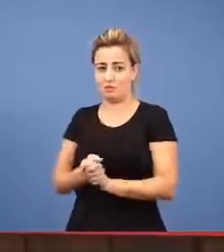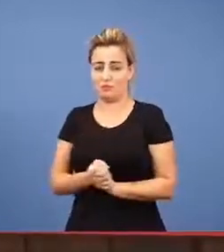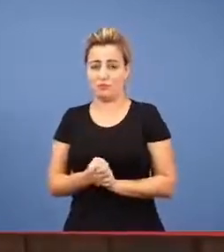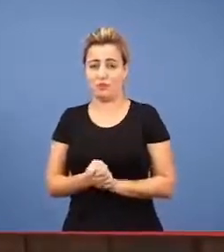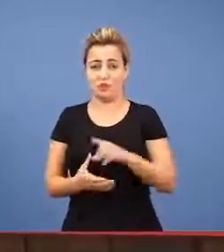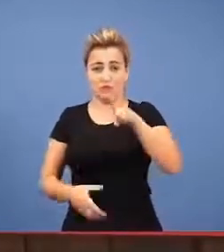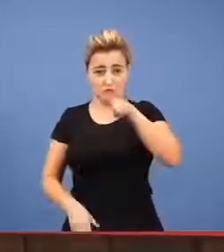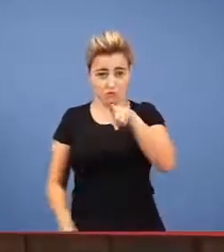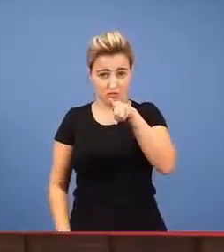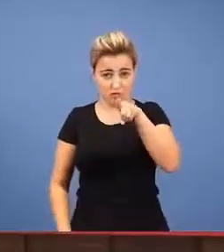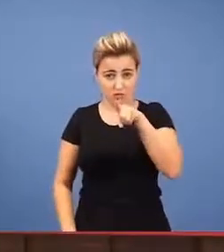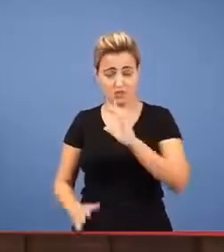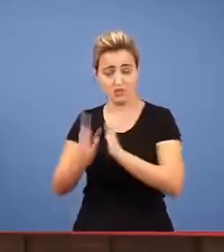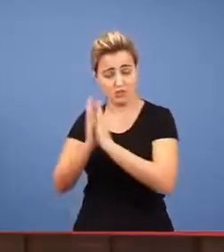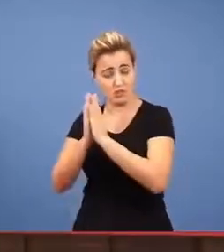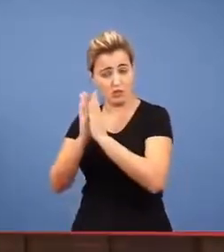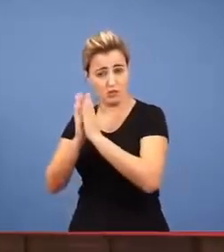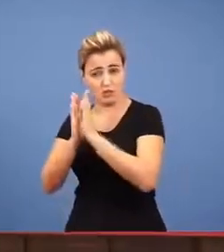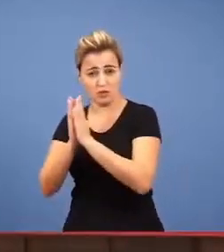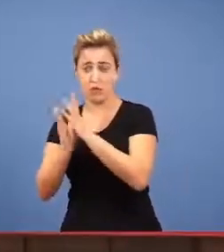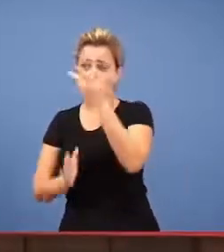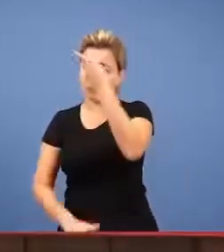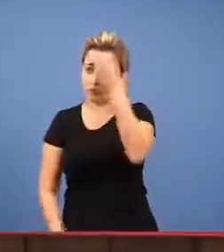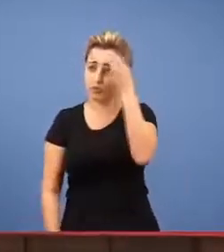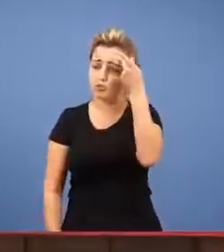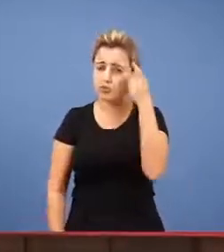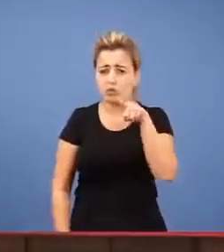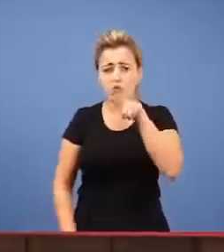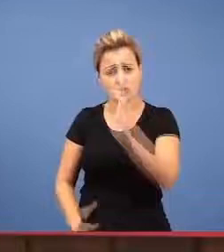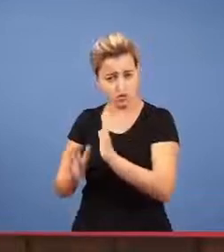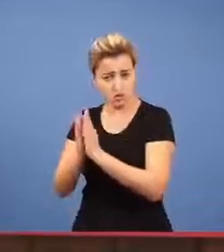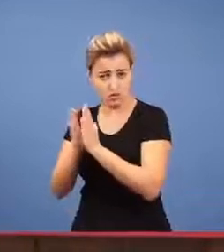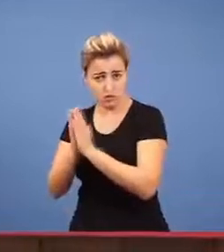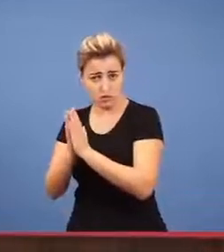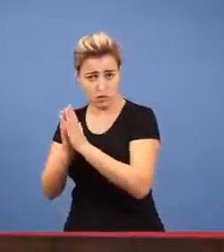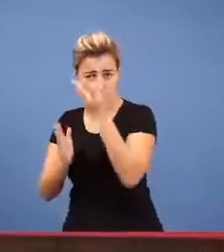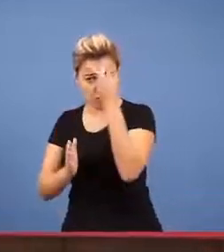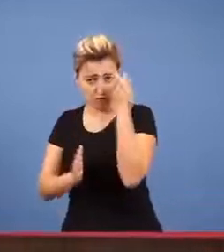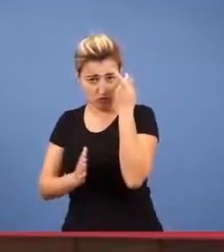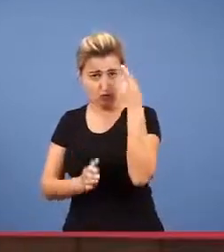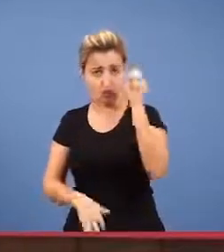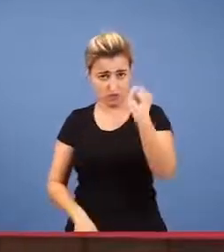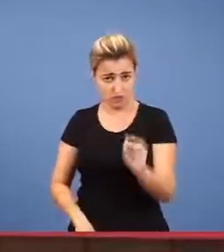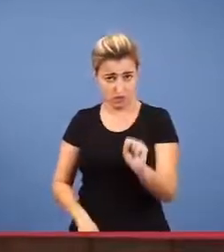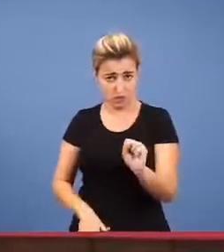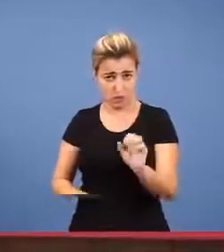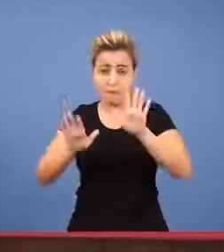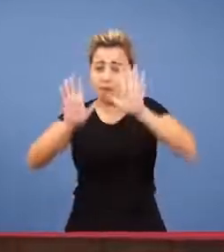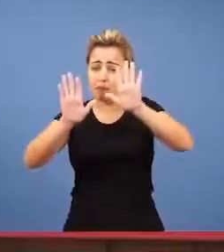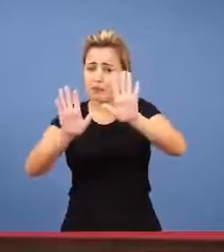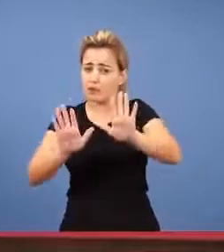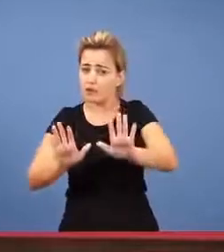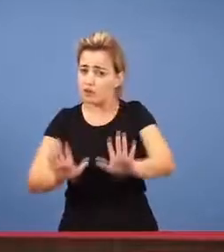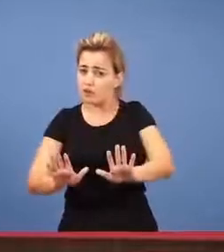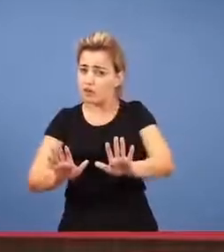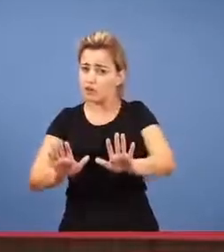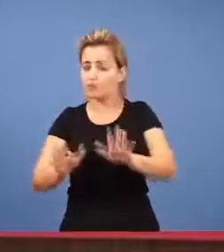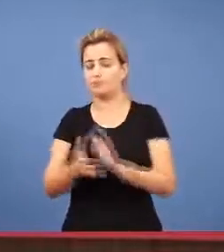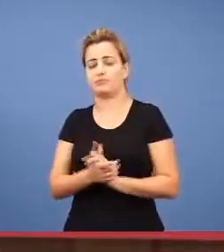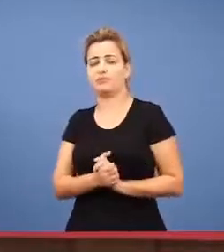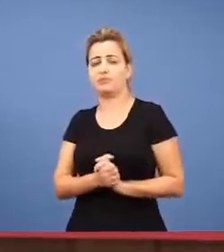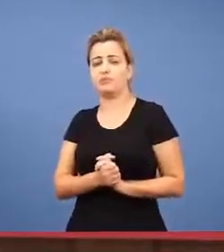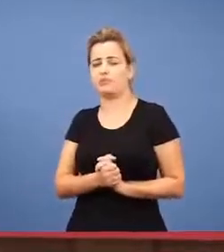brethren, if you are sitting down here, you're praying for someone. Are you praying for someone? Right. Stop a little